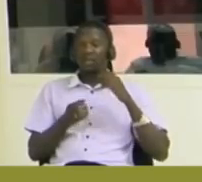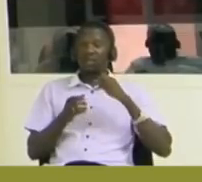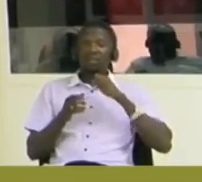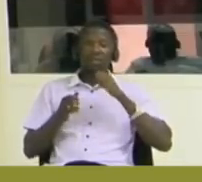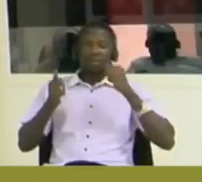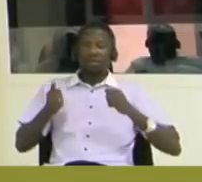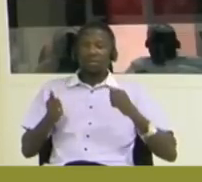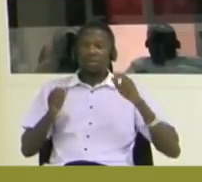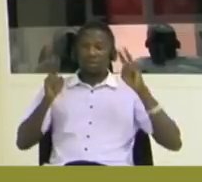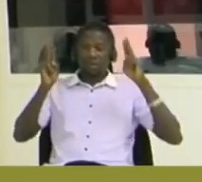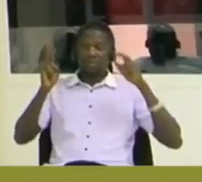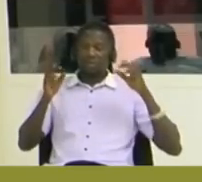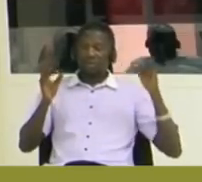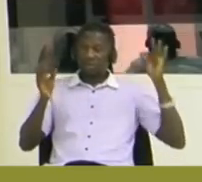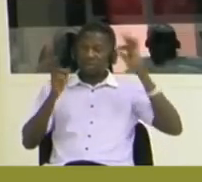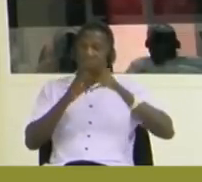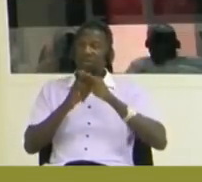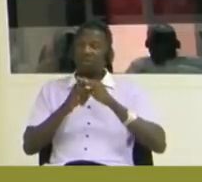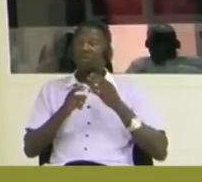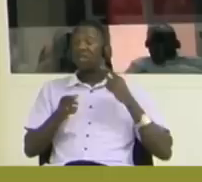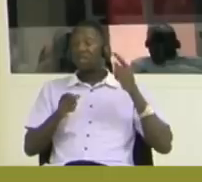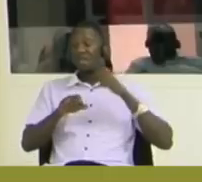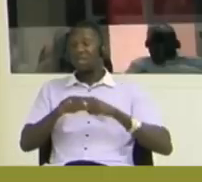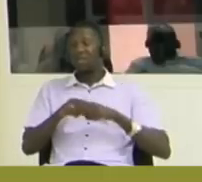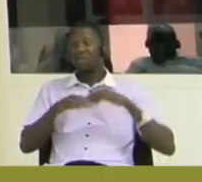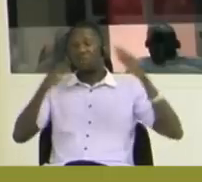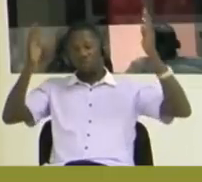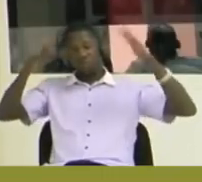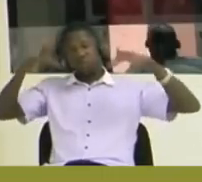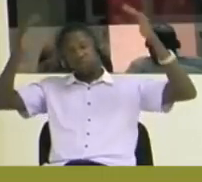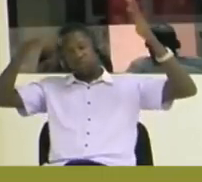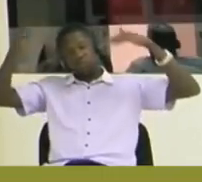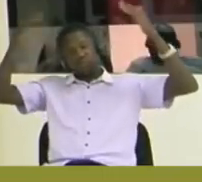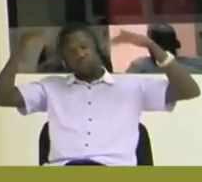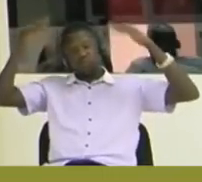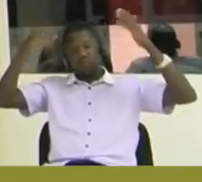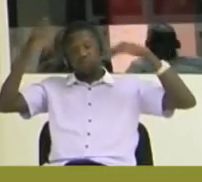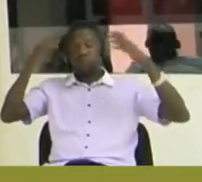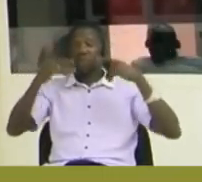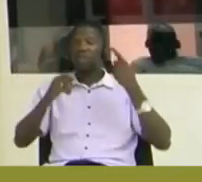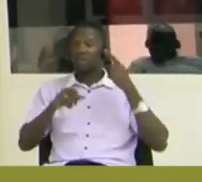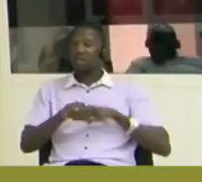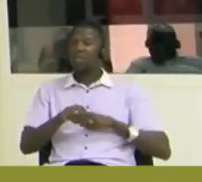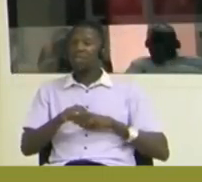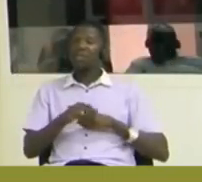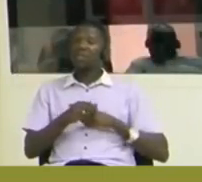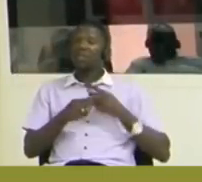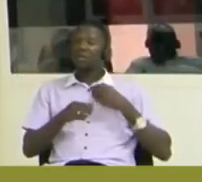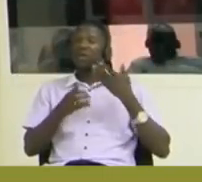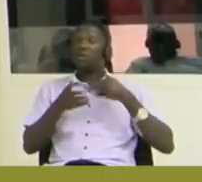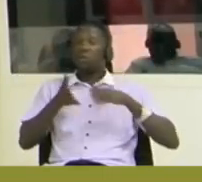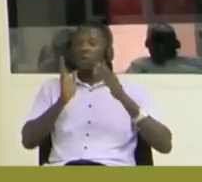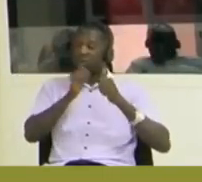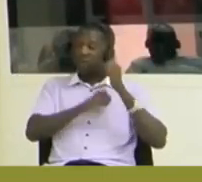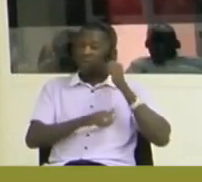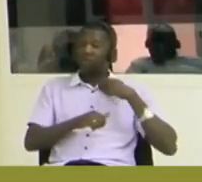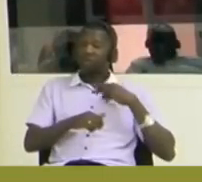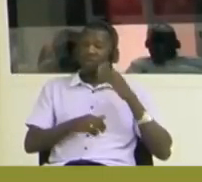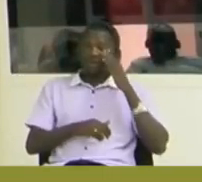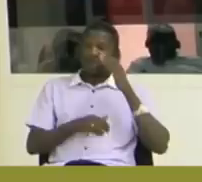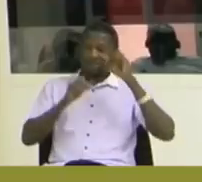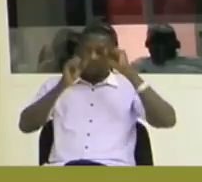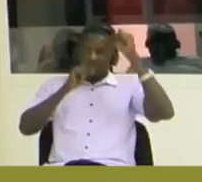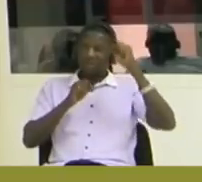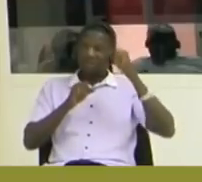not performed because it was raining heavily that day. On our way back from seeing the president off, I was